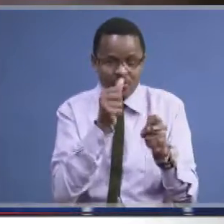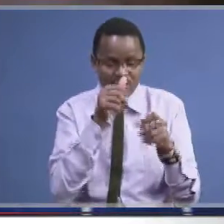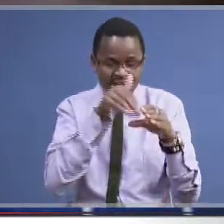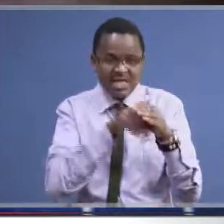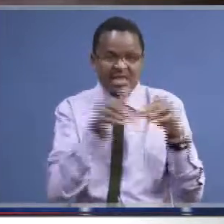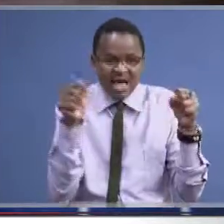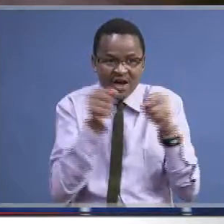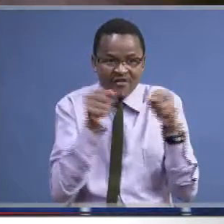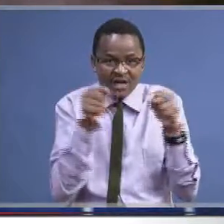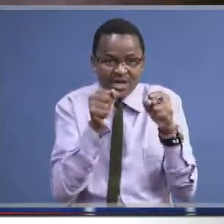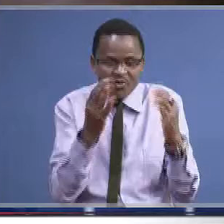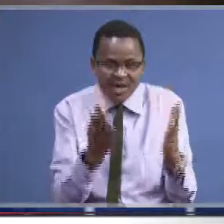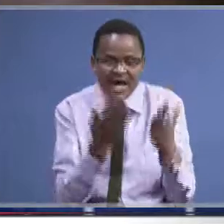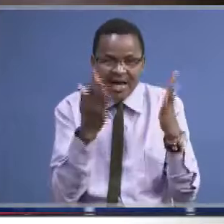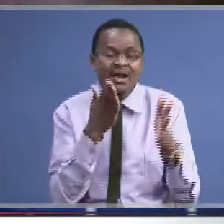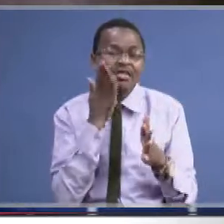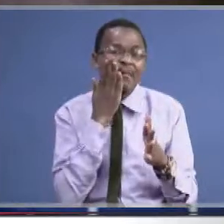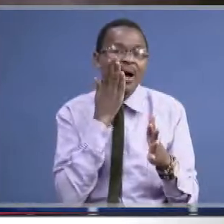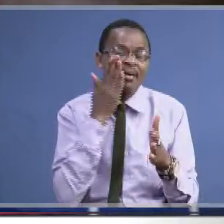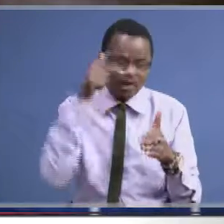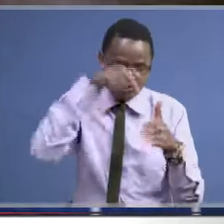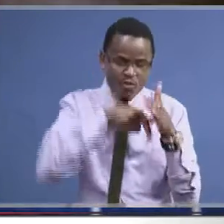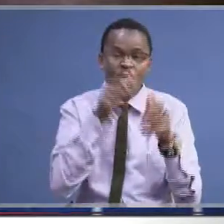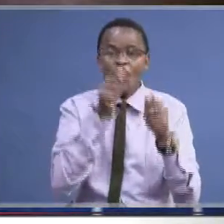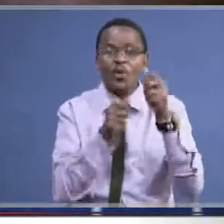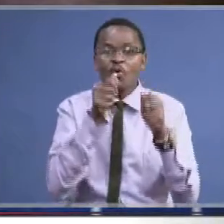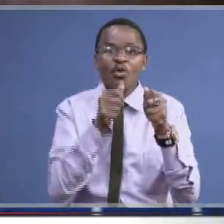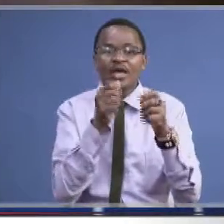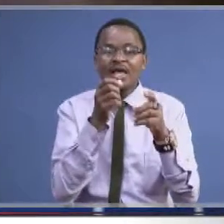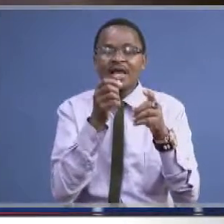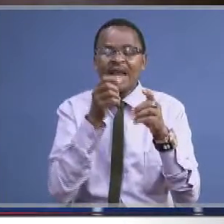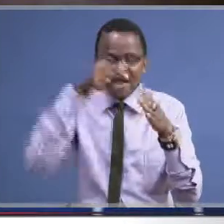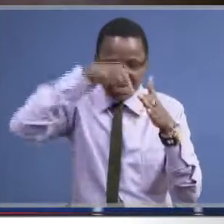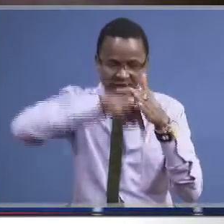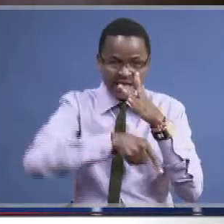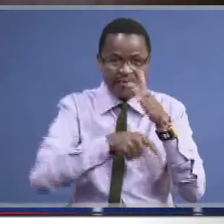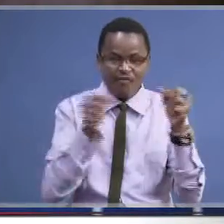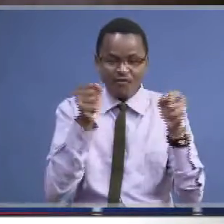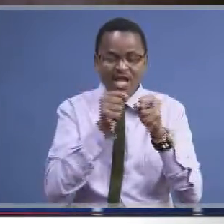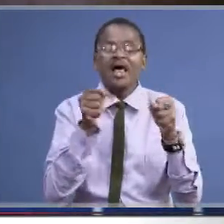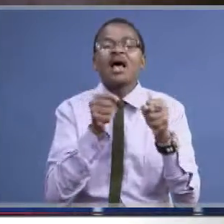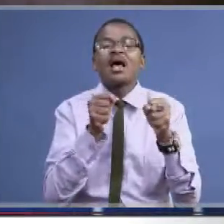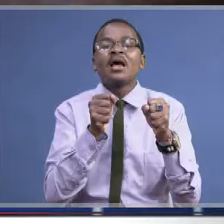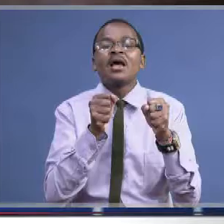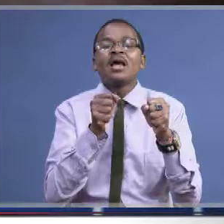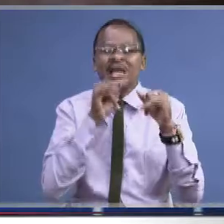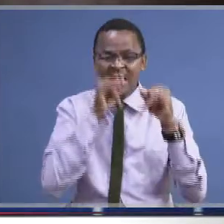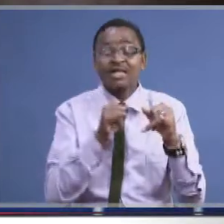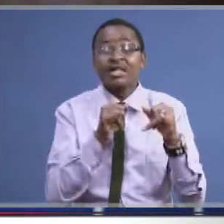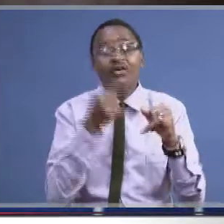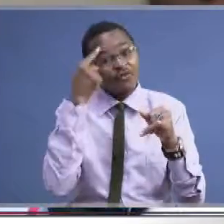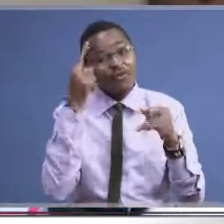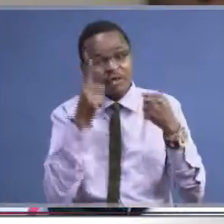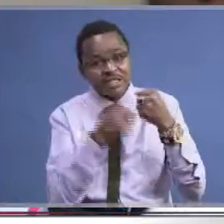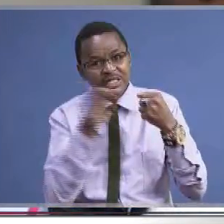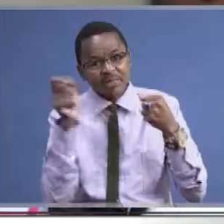fridge, we encourage the mothers to put milk in the fridge, in the deep freezer. And if it is in the deep freezer, it can stay there for